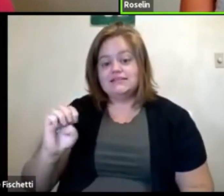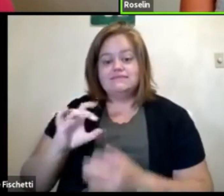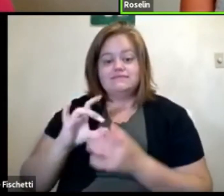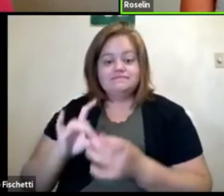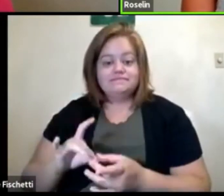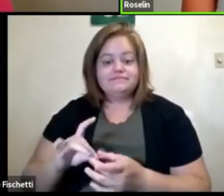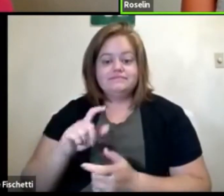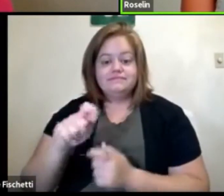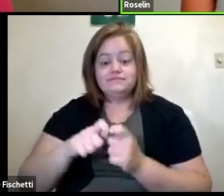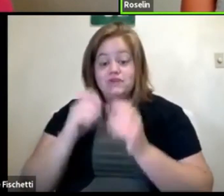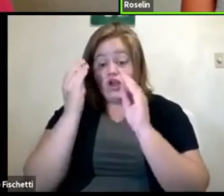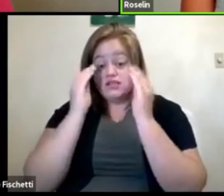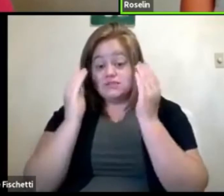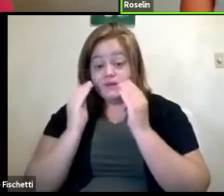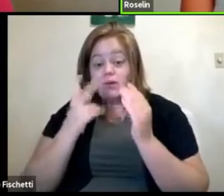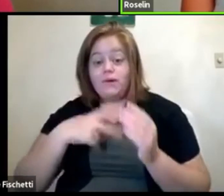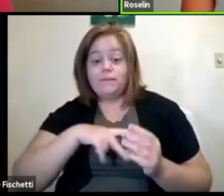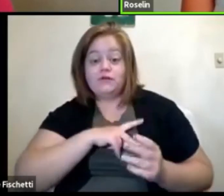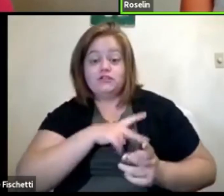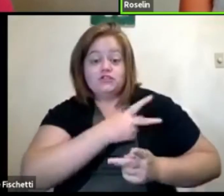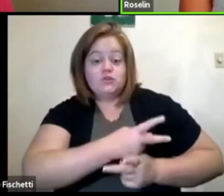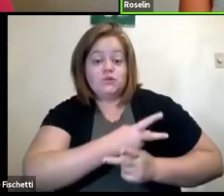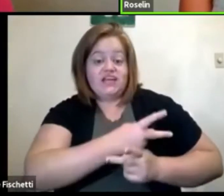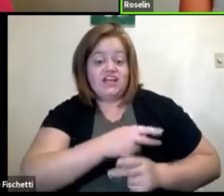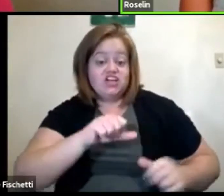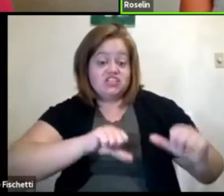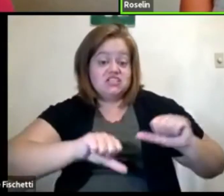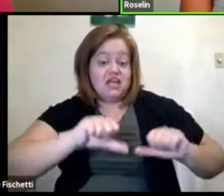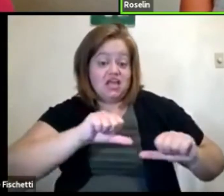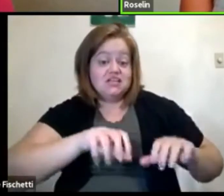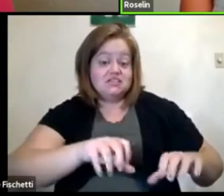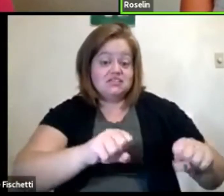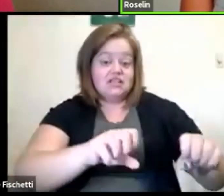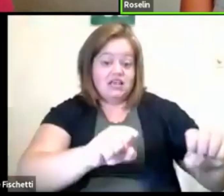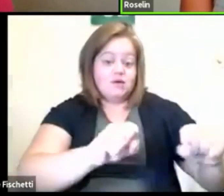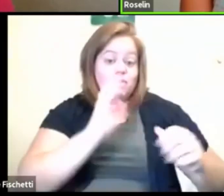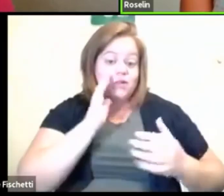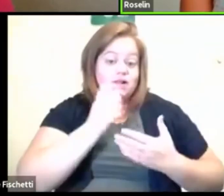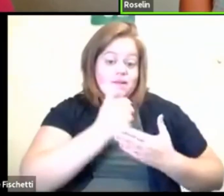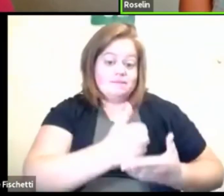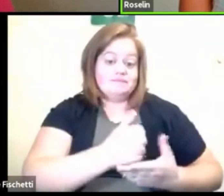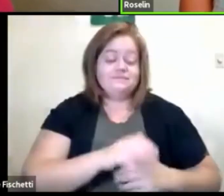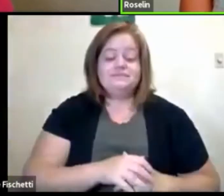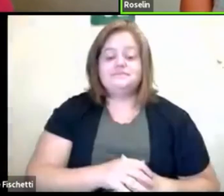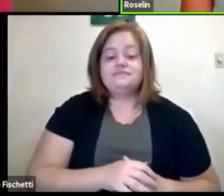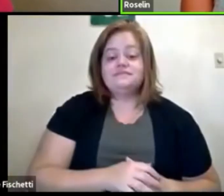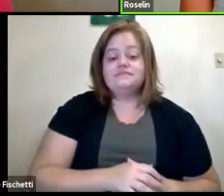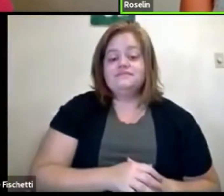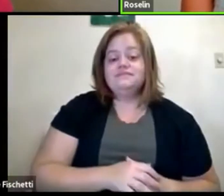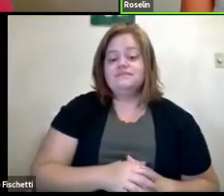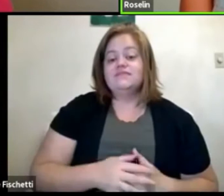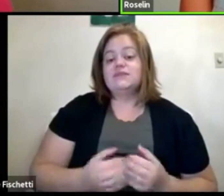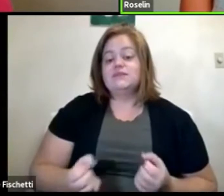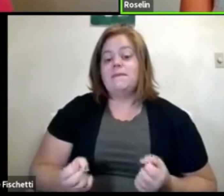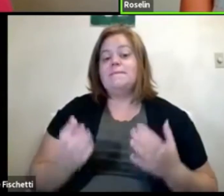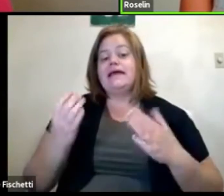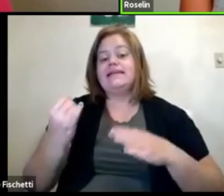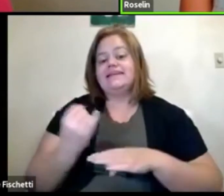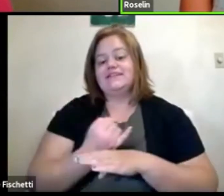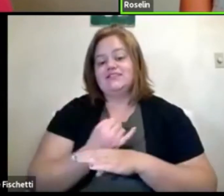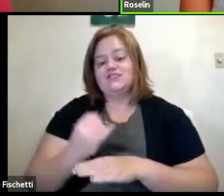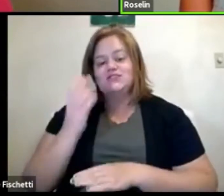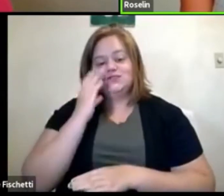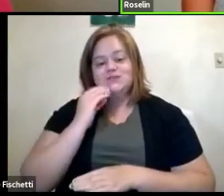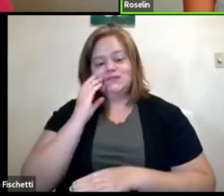cosmetic science or personal care, take that. Also, there are a lot of internships that you could do.